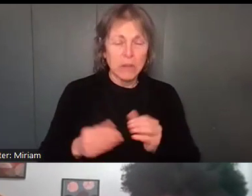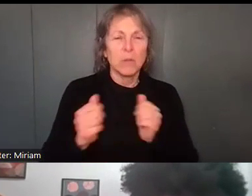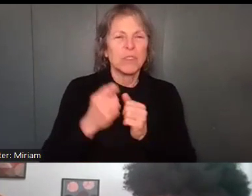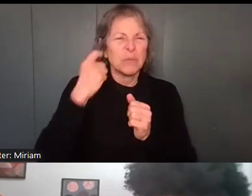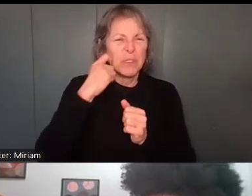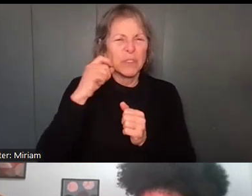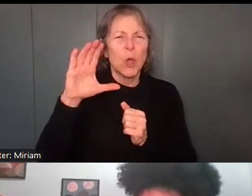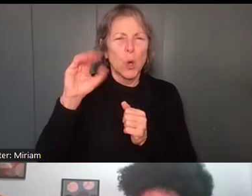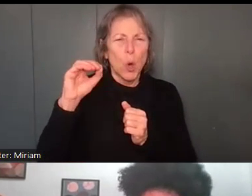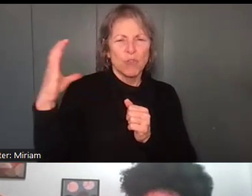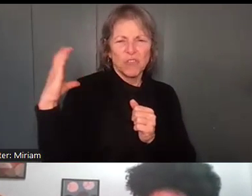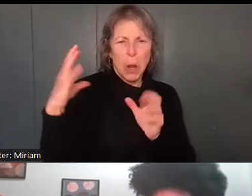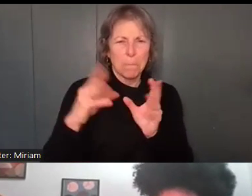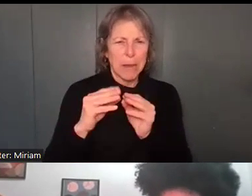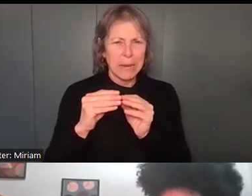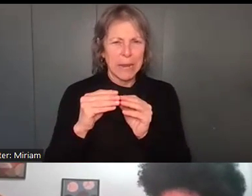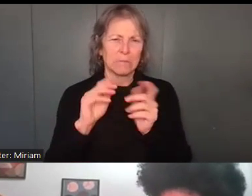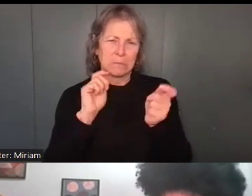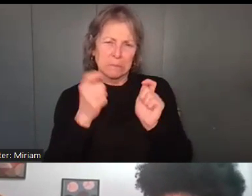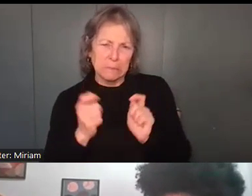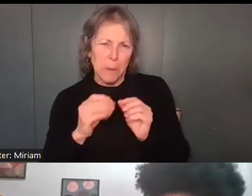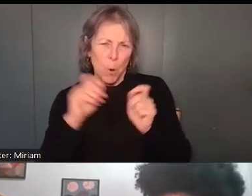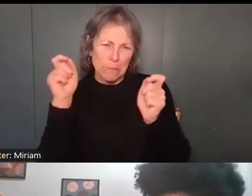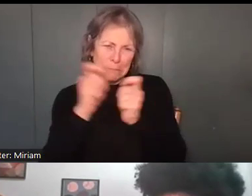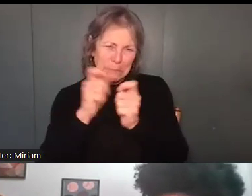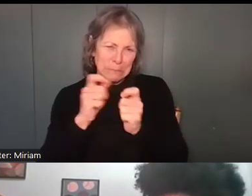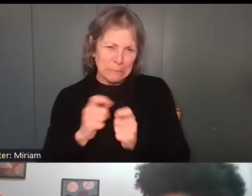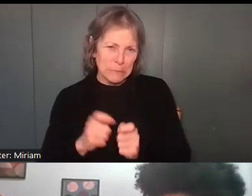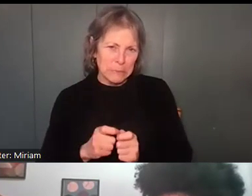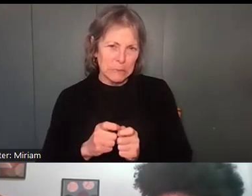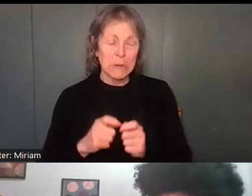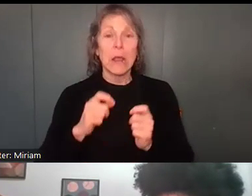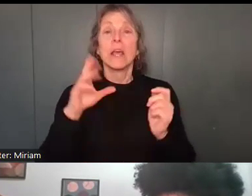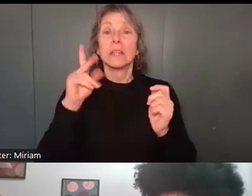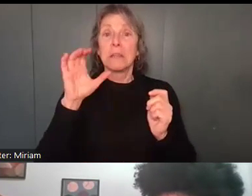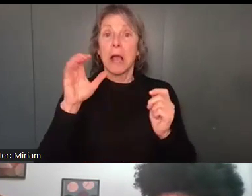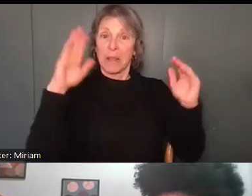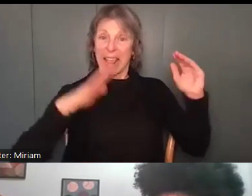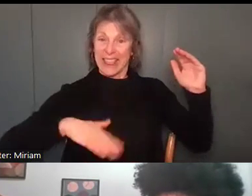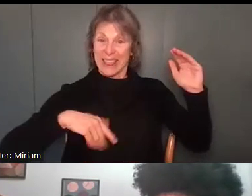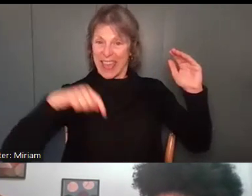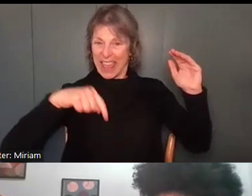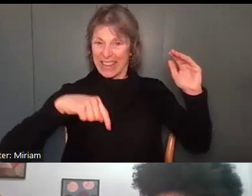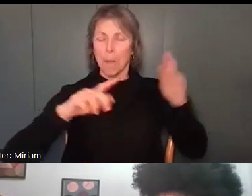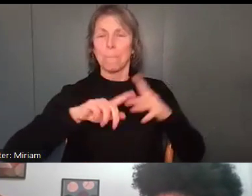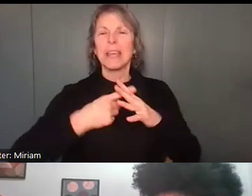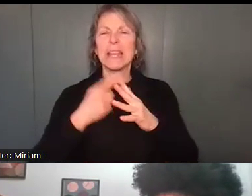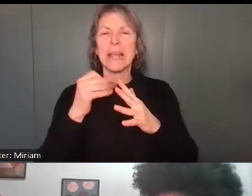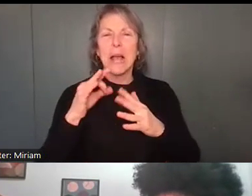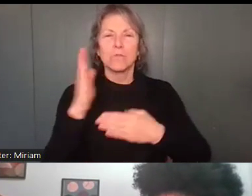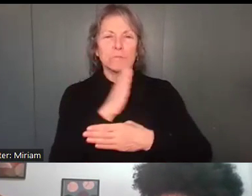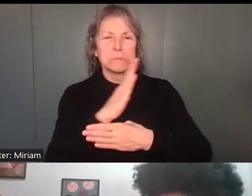of got a little more specific with it. And at the end of the document, there's the beginnings of a scoring rubric for the